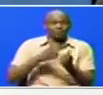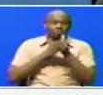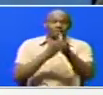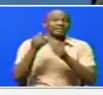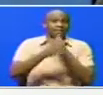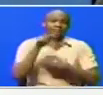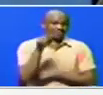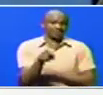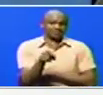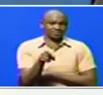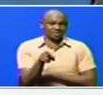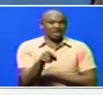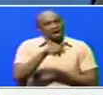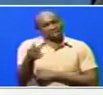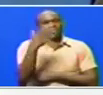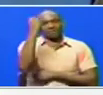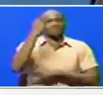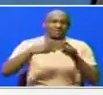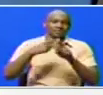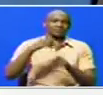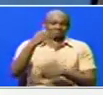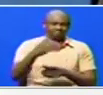country for another 5 years.